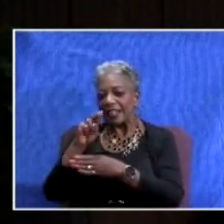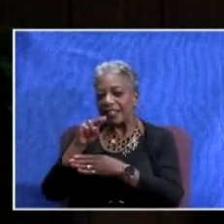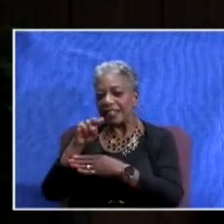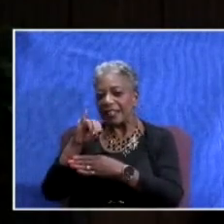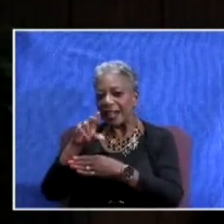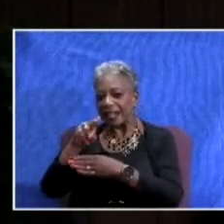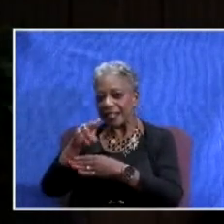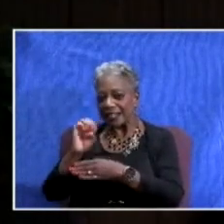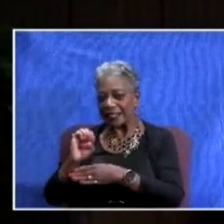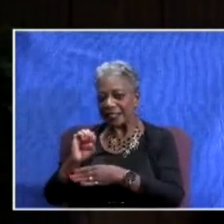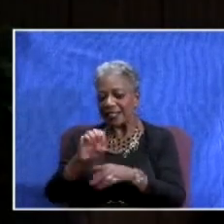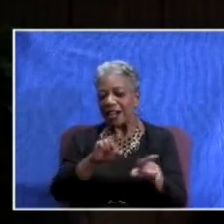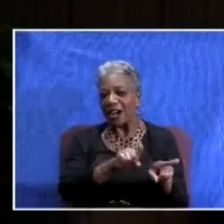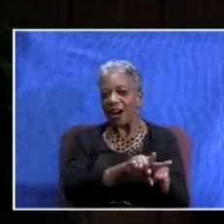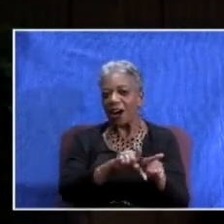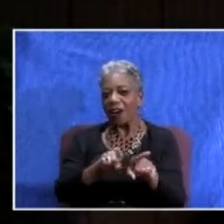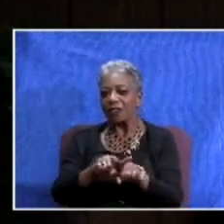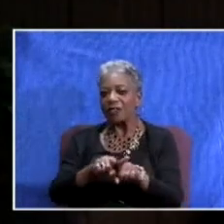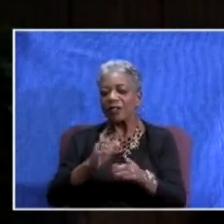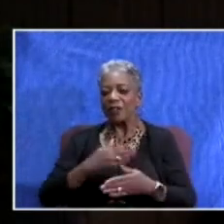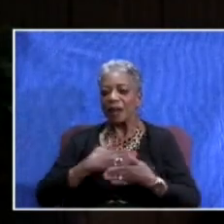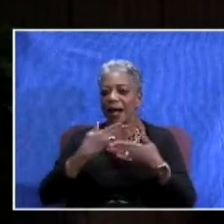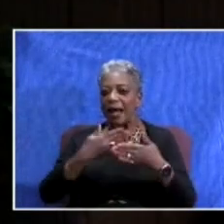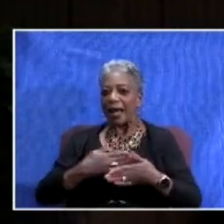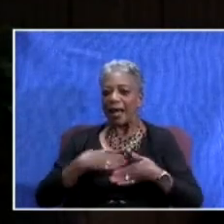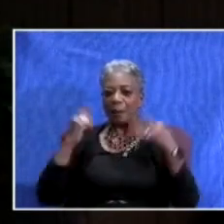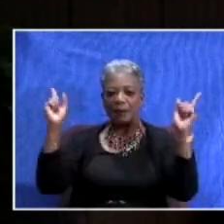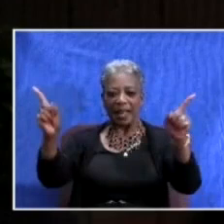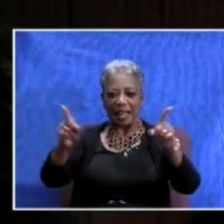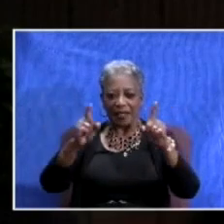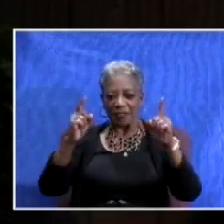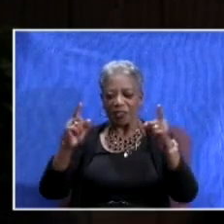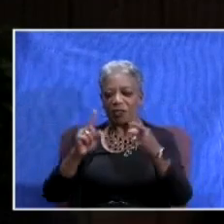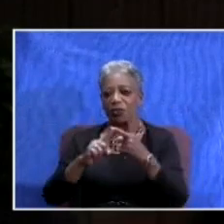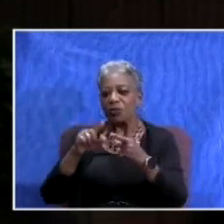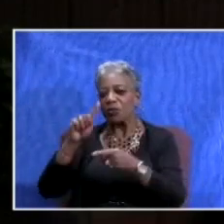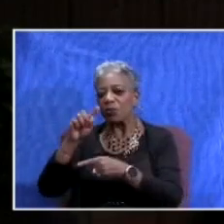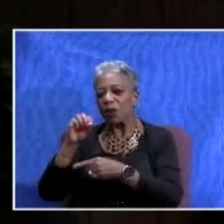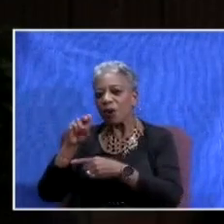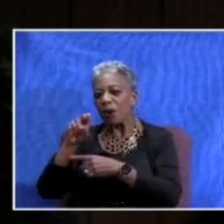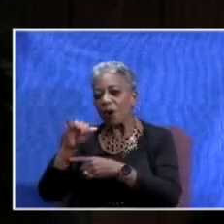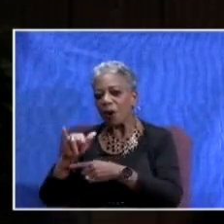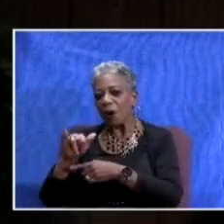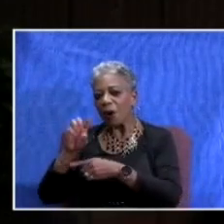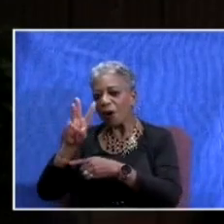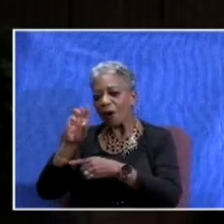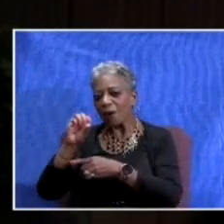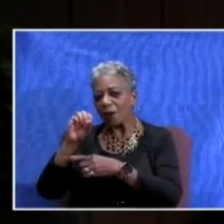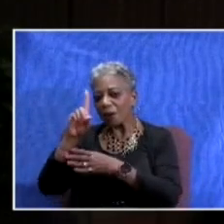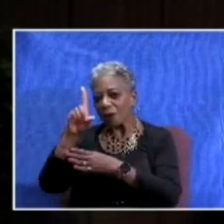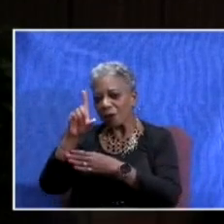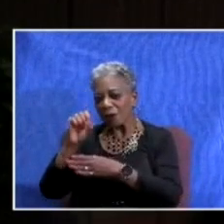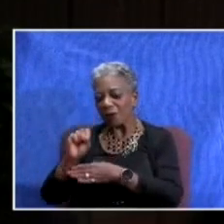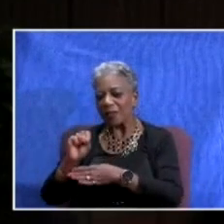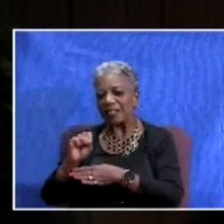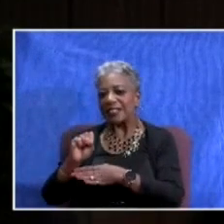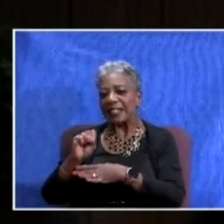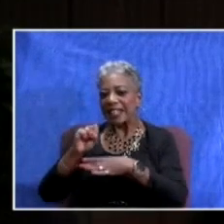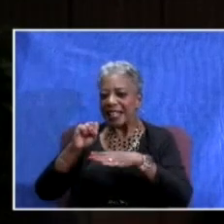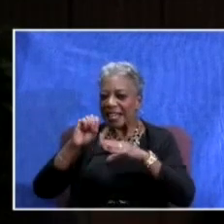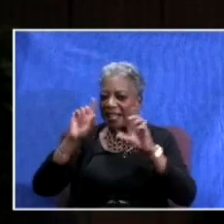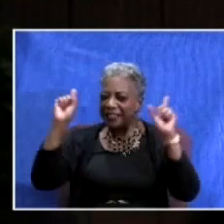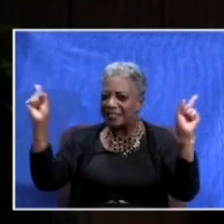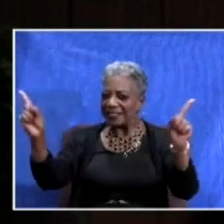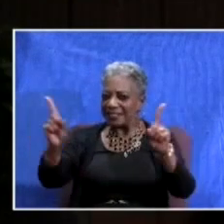Deacon Andre and Tony Woods. My God, seems like it was just yesterday that they got married. Amen. I'll